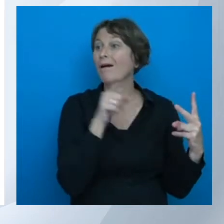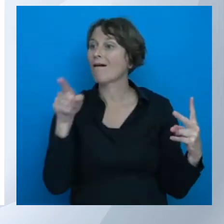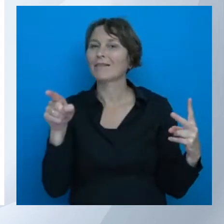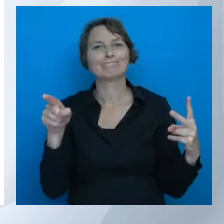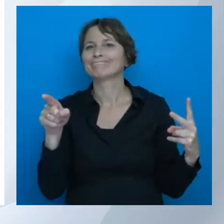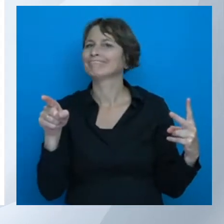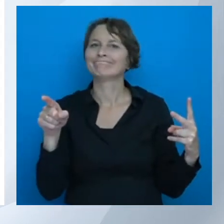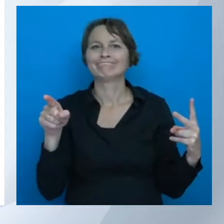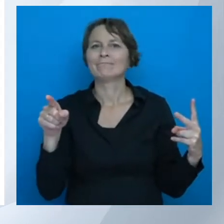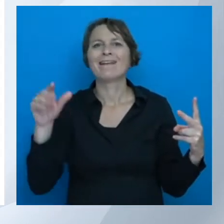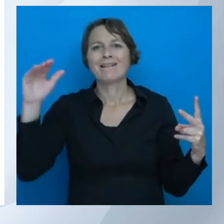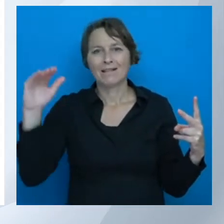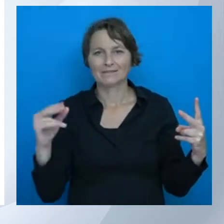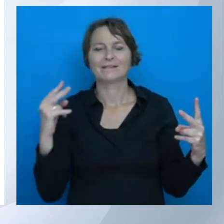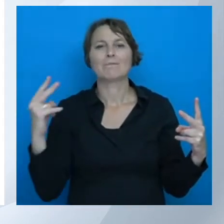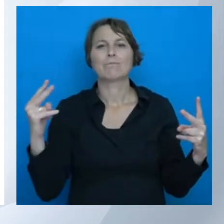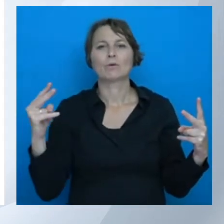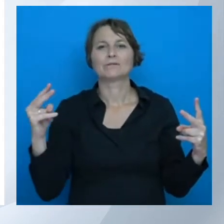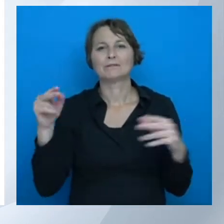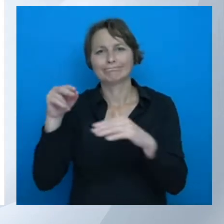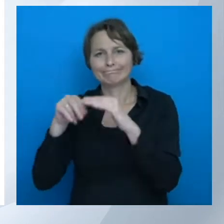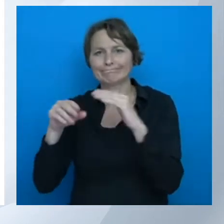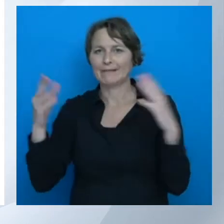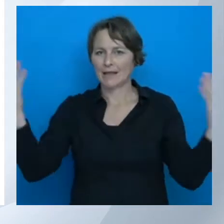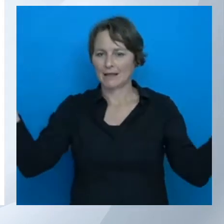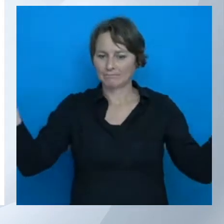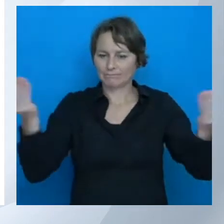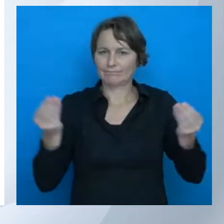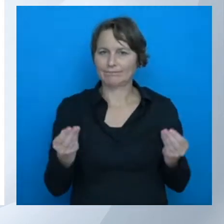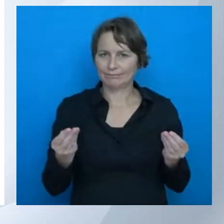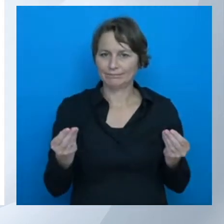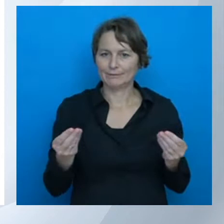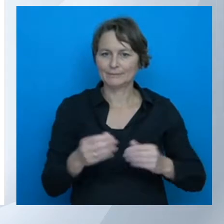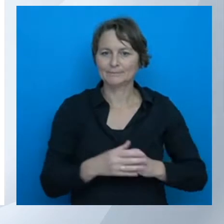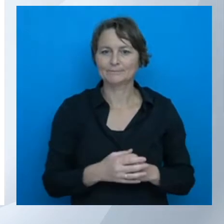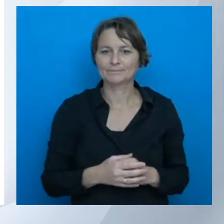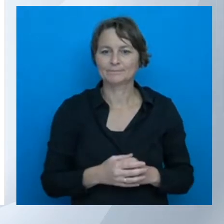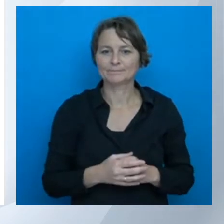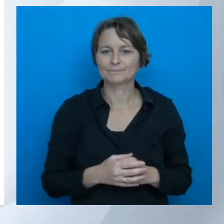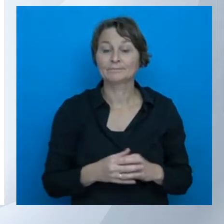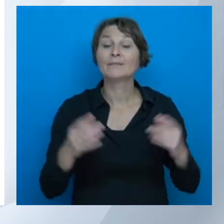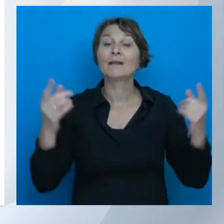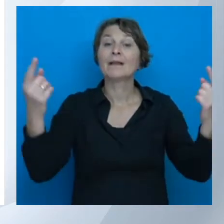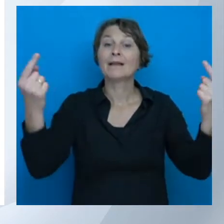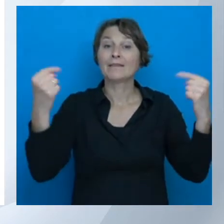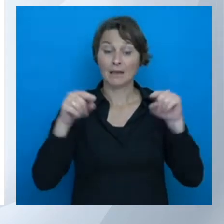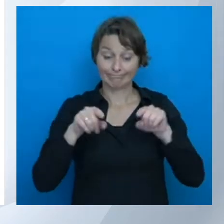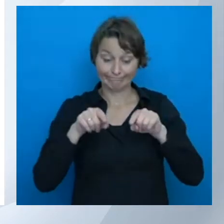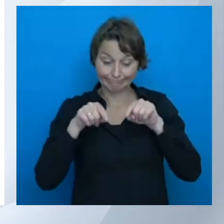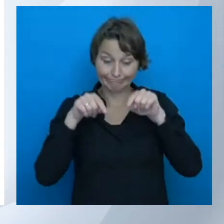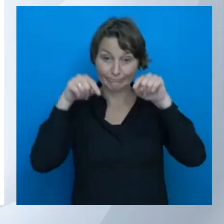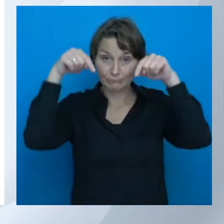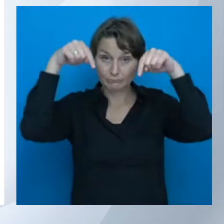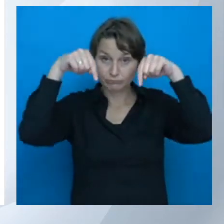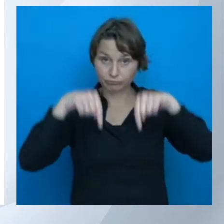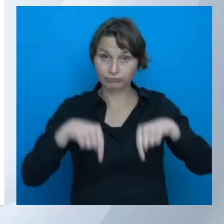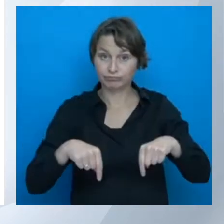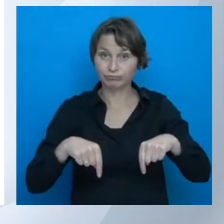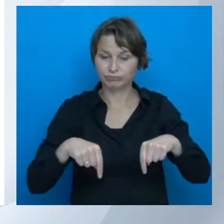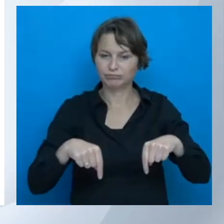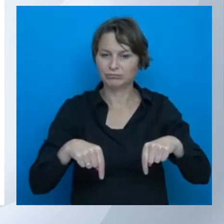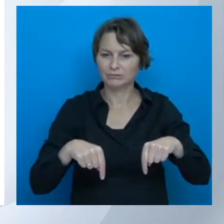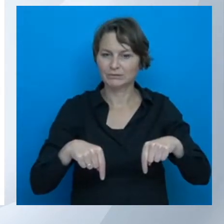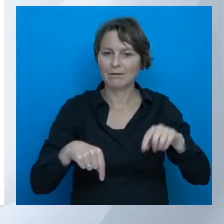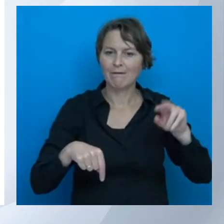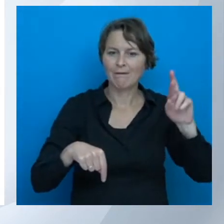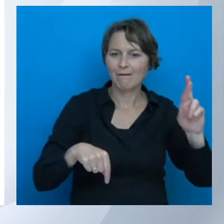to the introspective generator. Then, the introspective generator simultaneously trains the model on both the